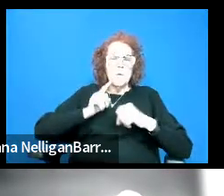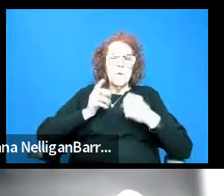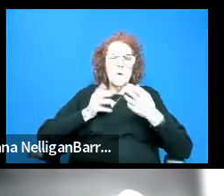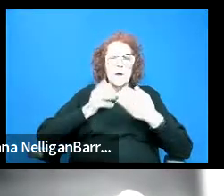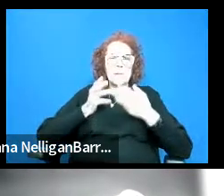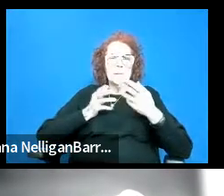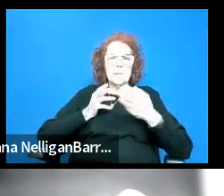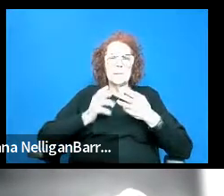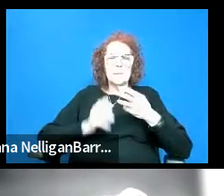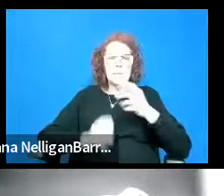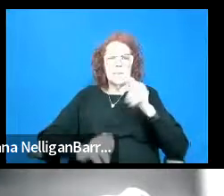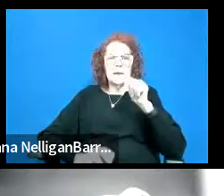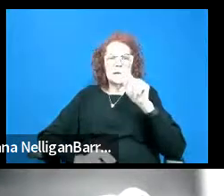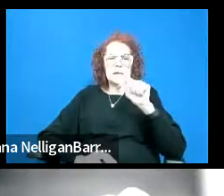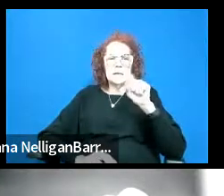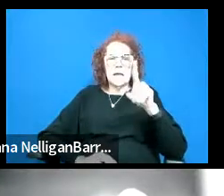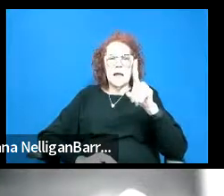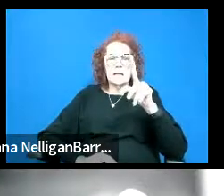at least?